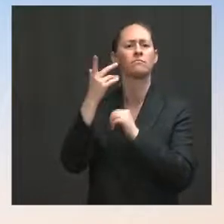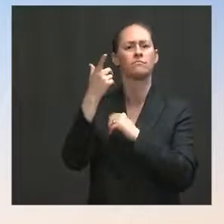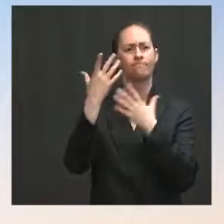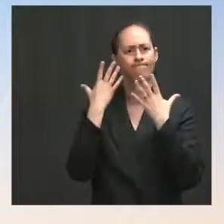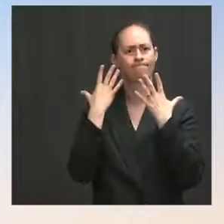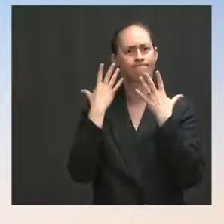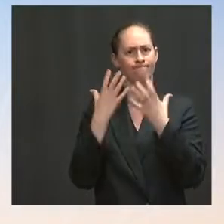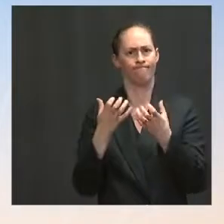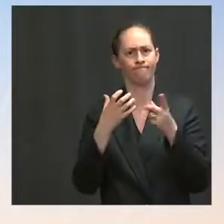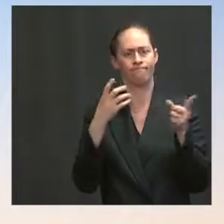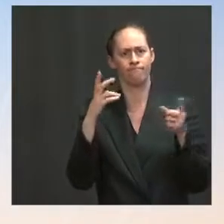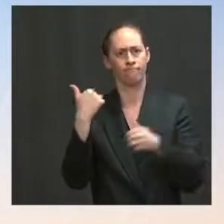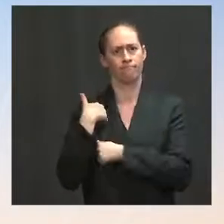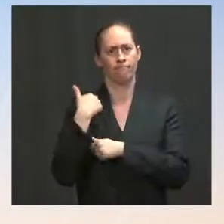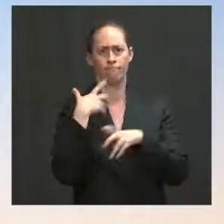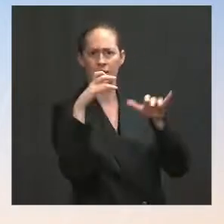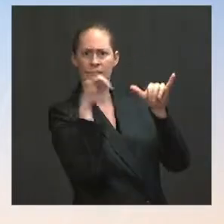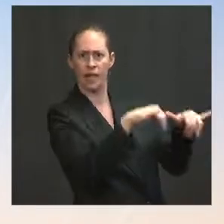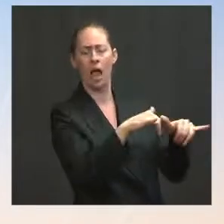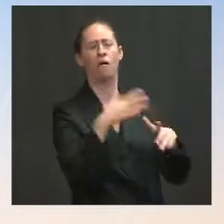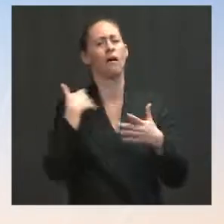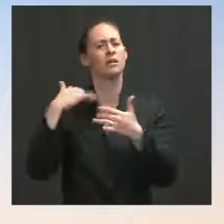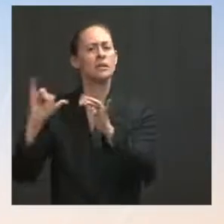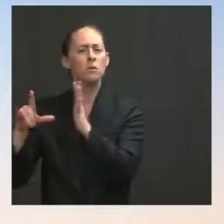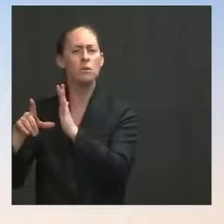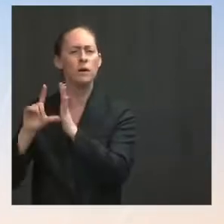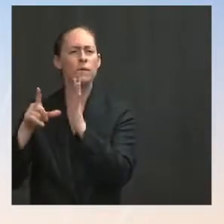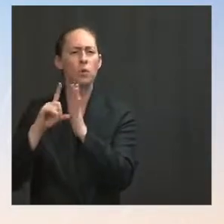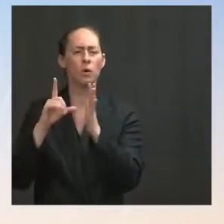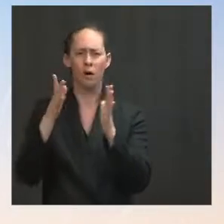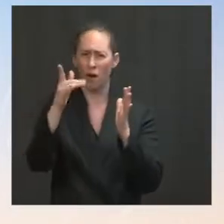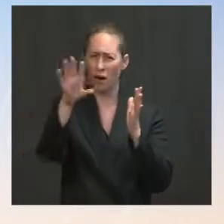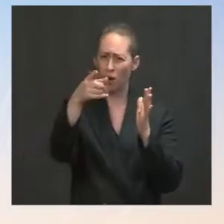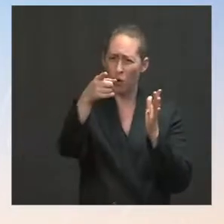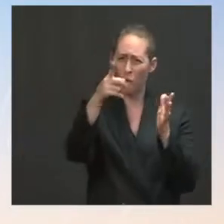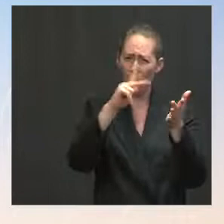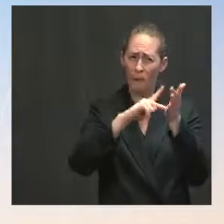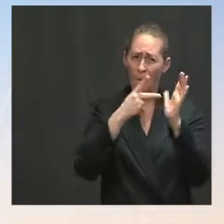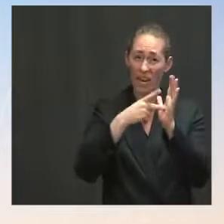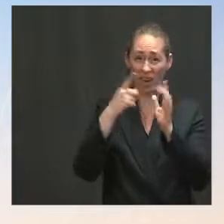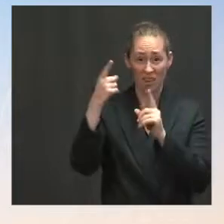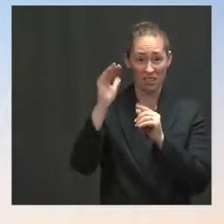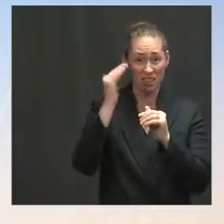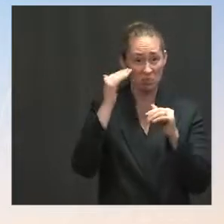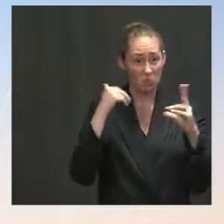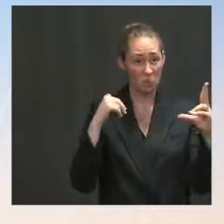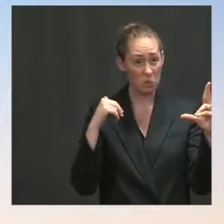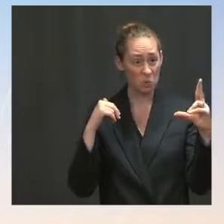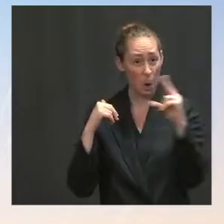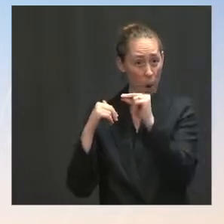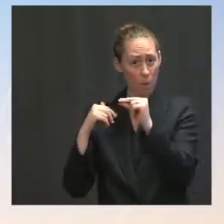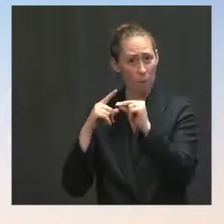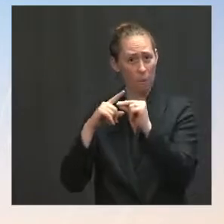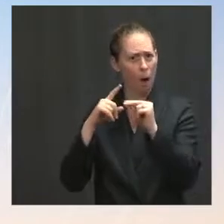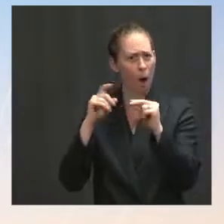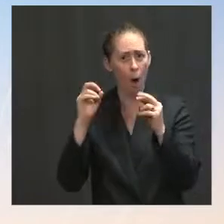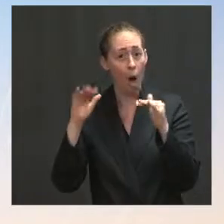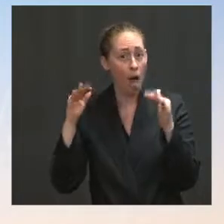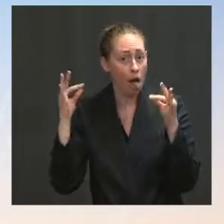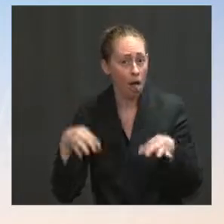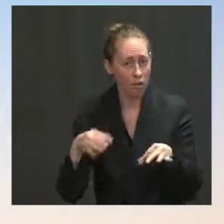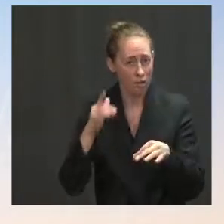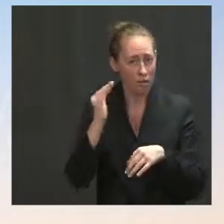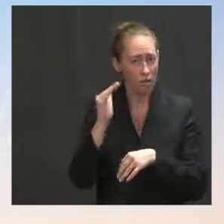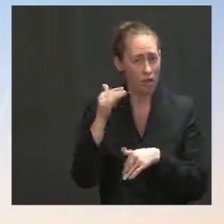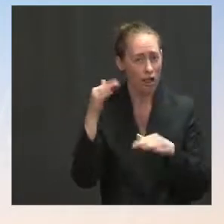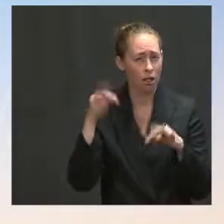Still under review. So it's not been ruled out? No. What is the current assessment here as to how Haiti